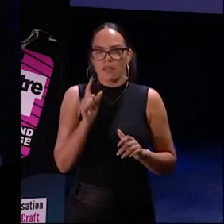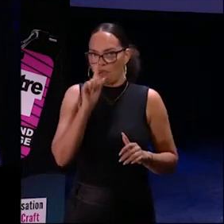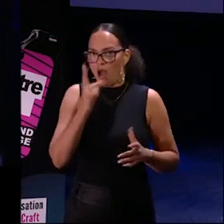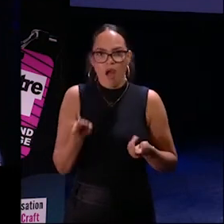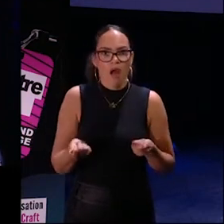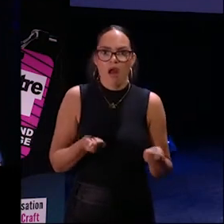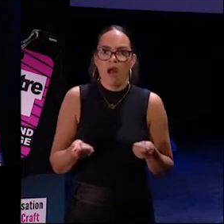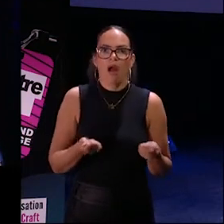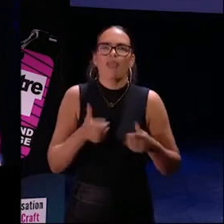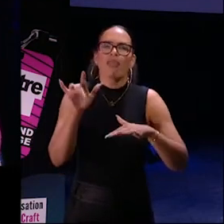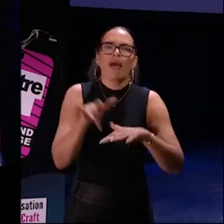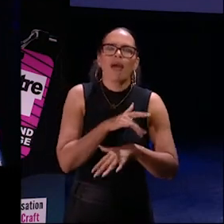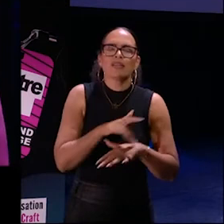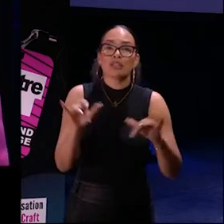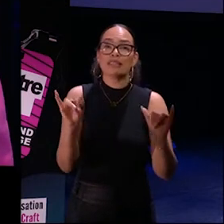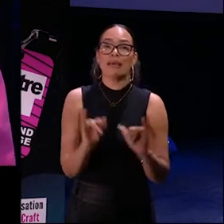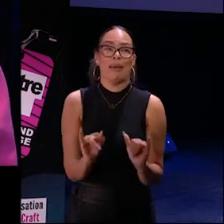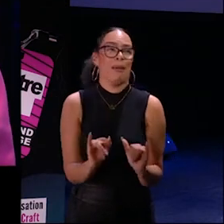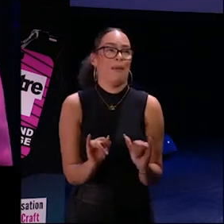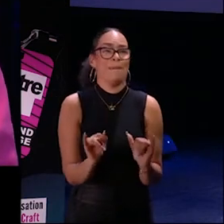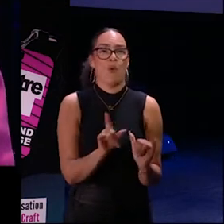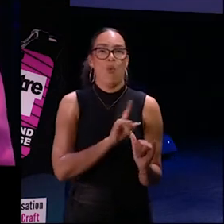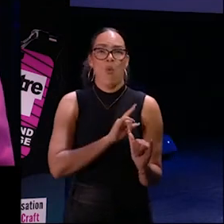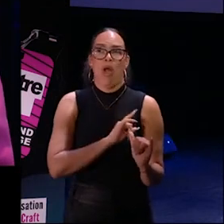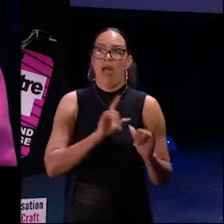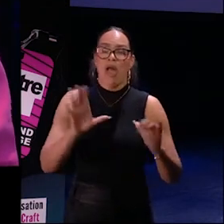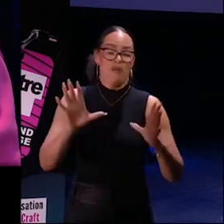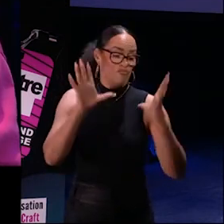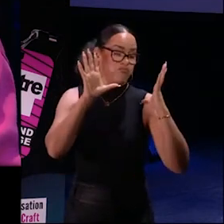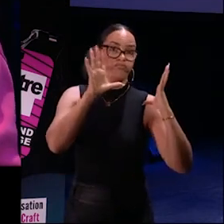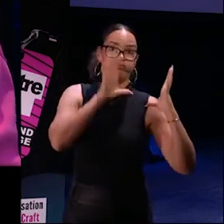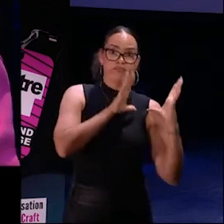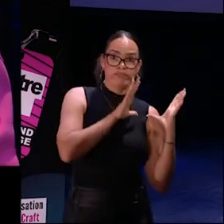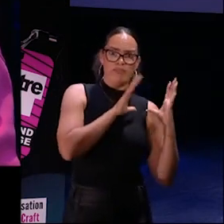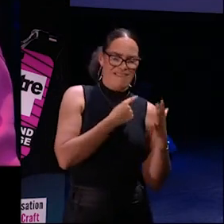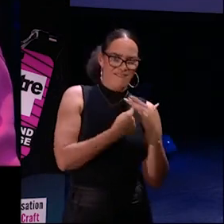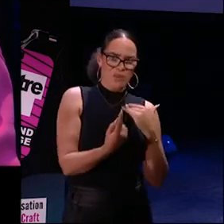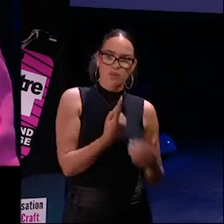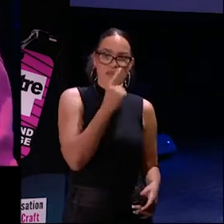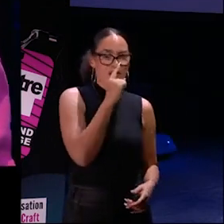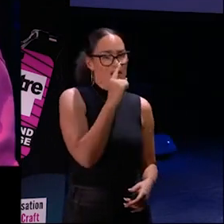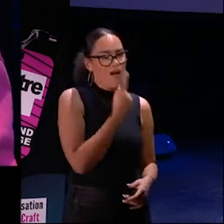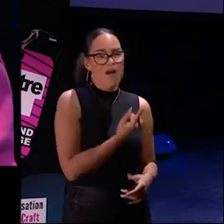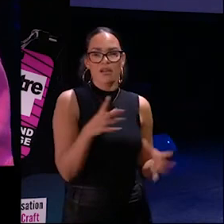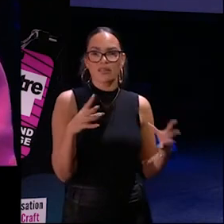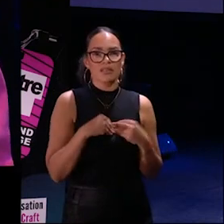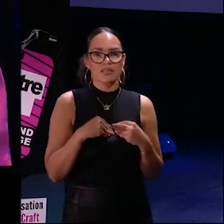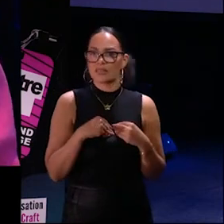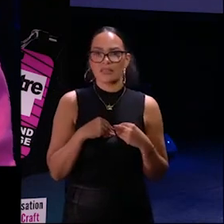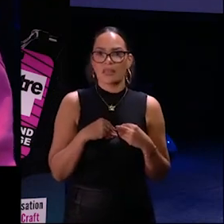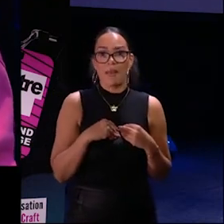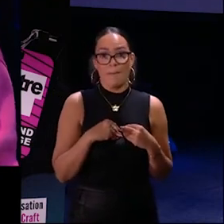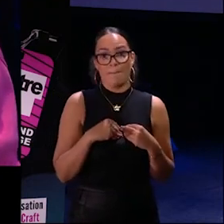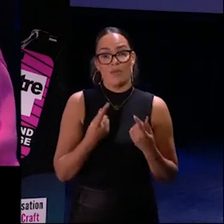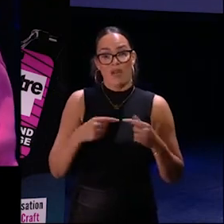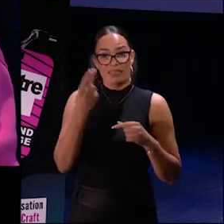theatre is a terrible, terrible world for putting huge amounts of responsibility on individuals. Yeah. And we can't accept, as individuals, as designers, we